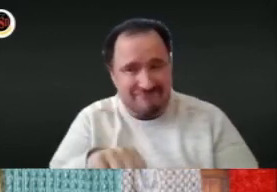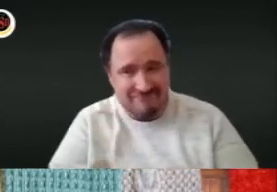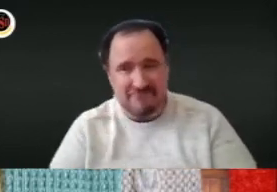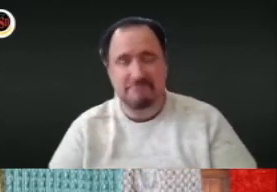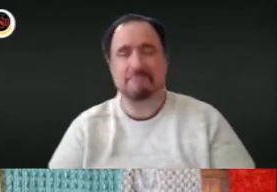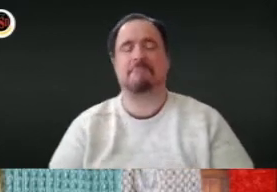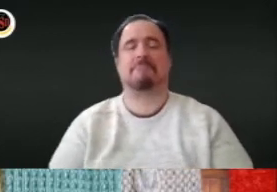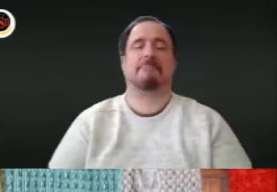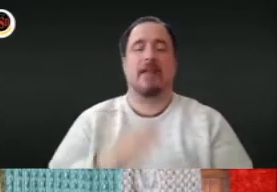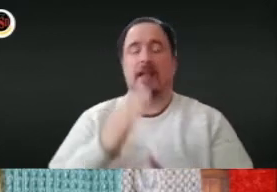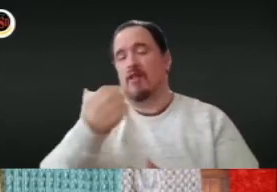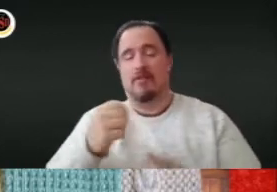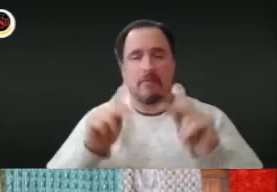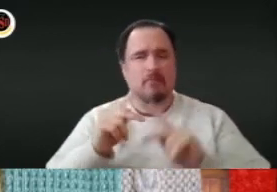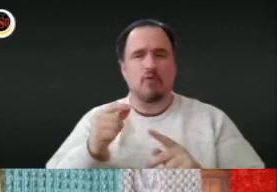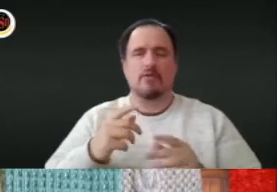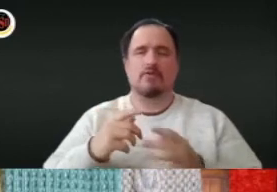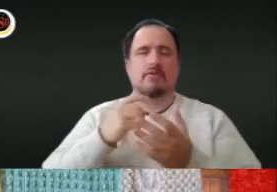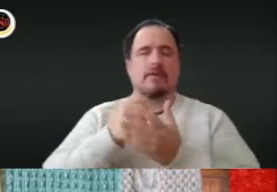service.